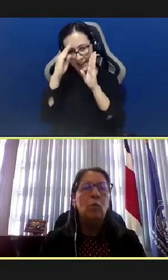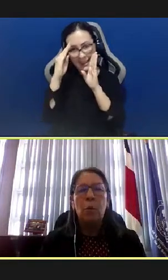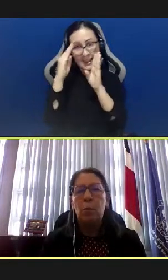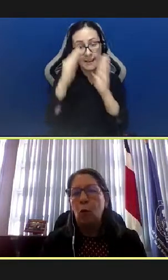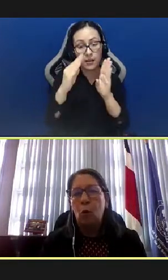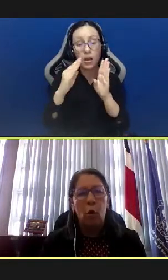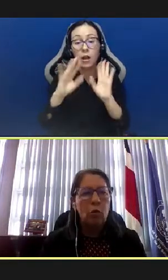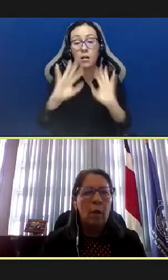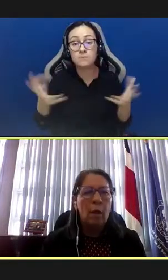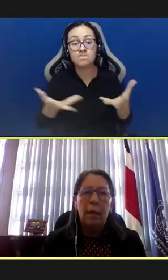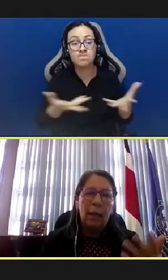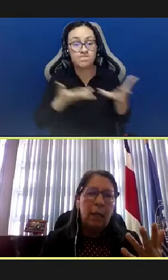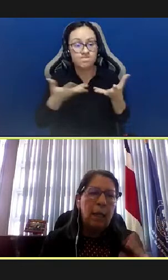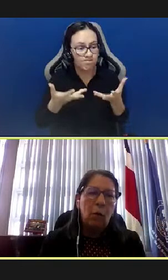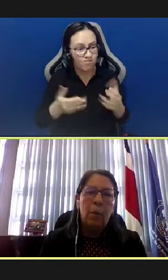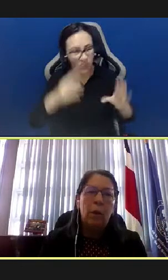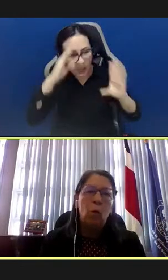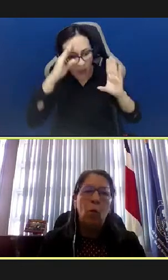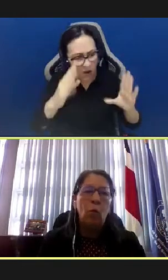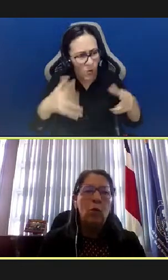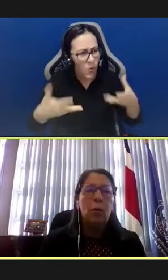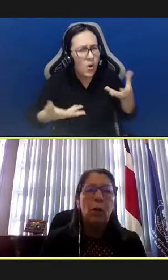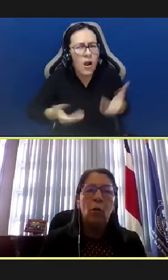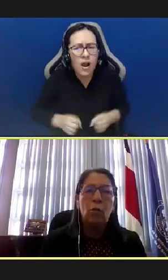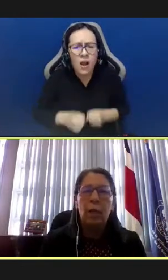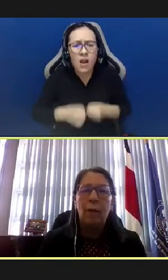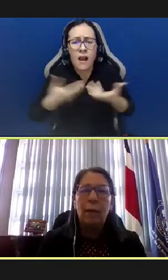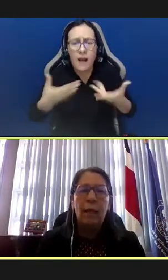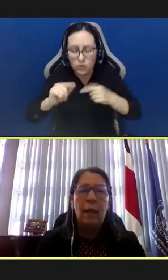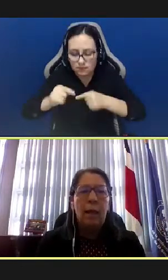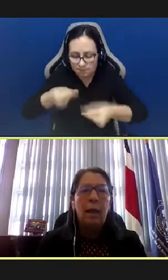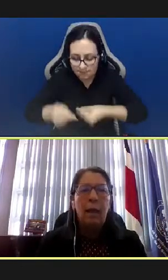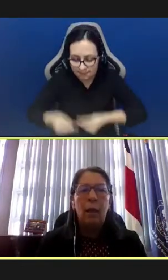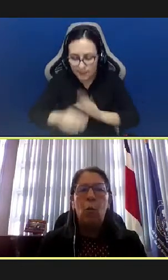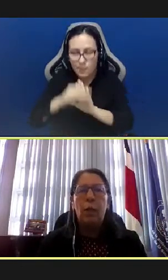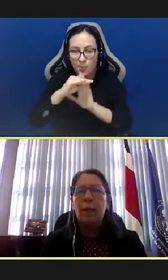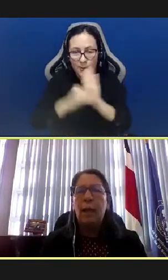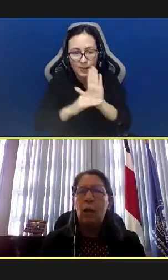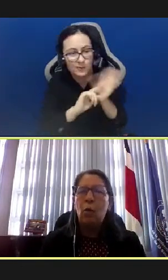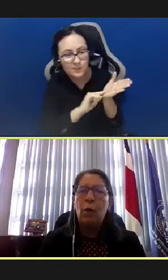this, as well as the development of guidelines and protocols,